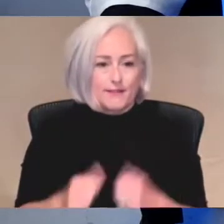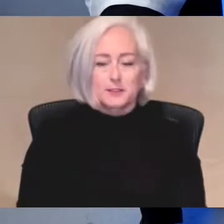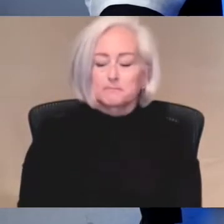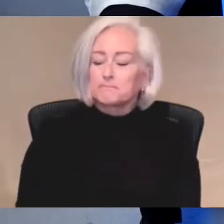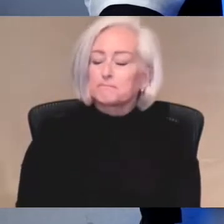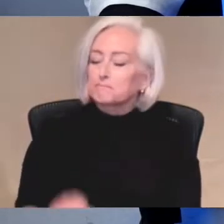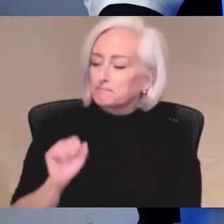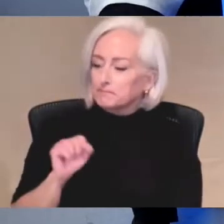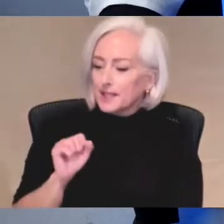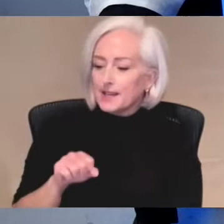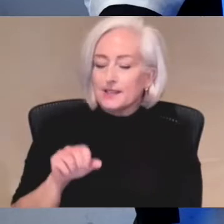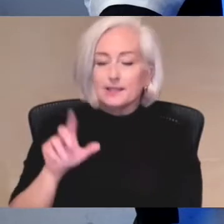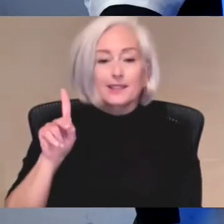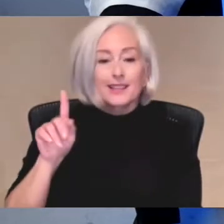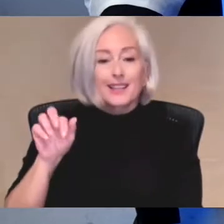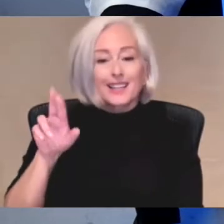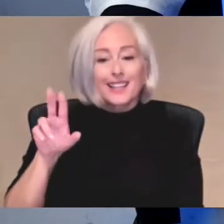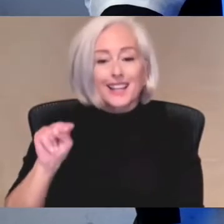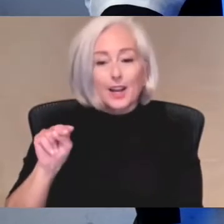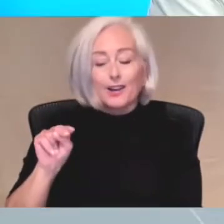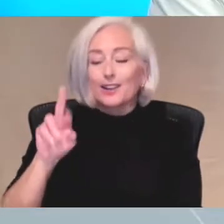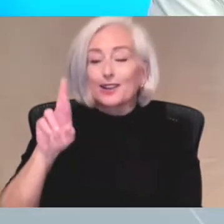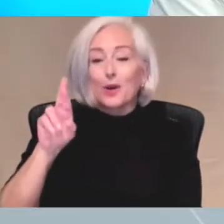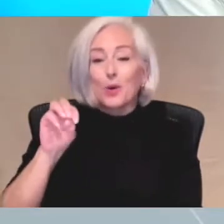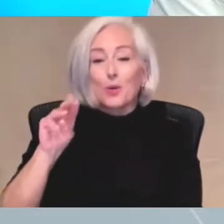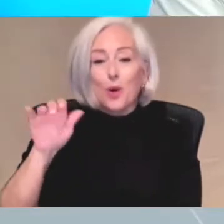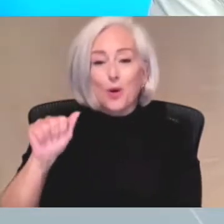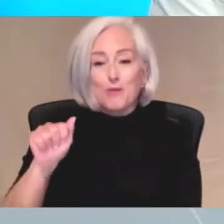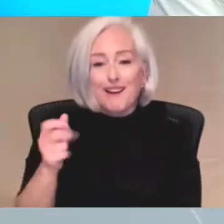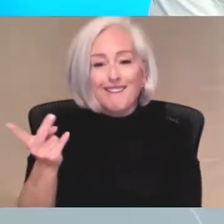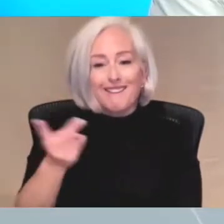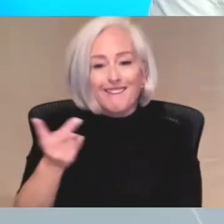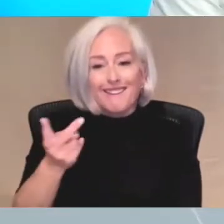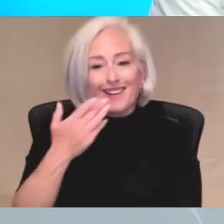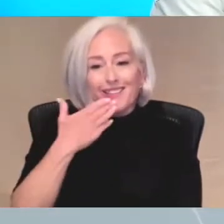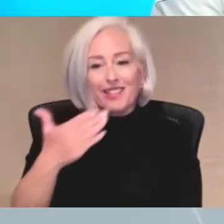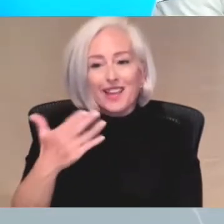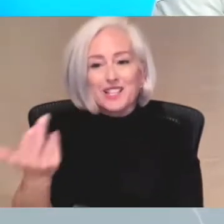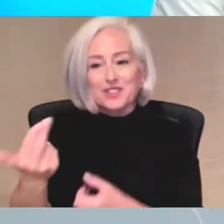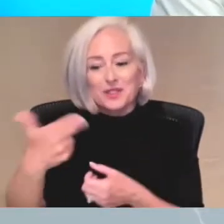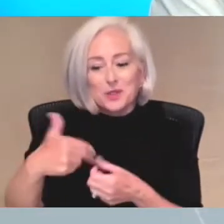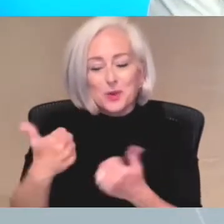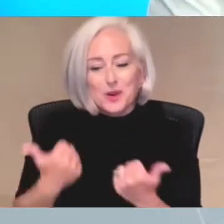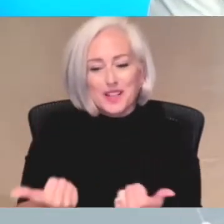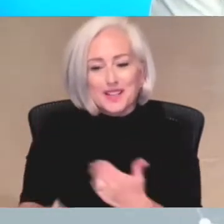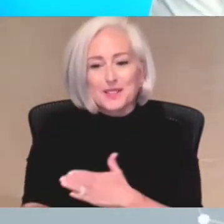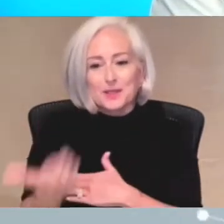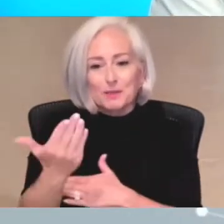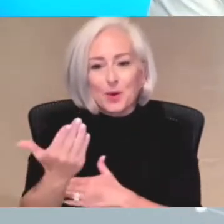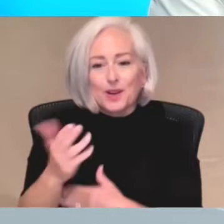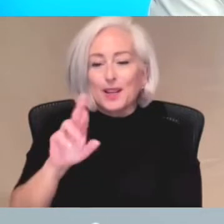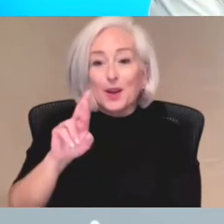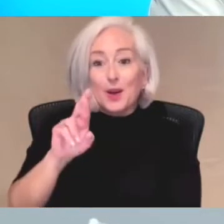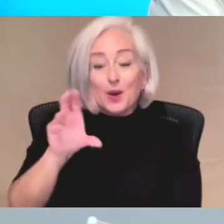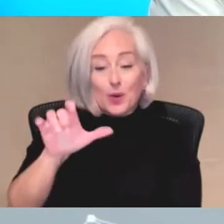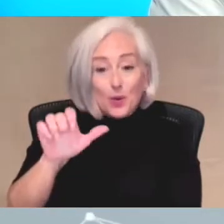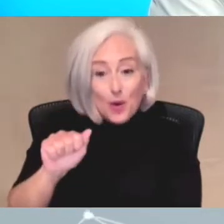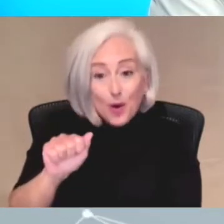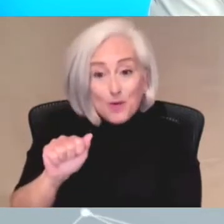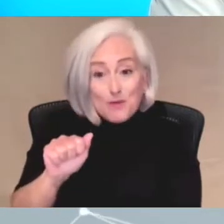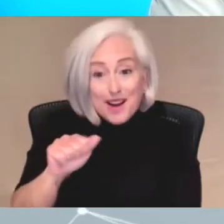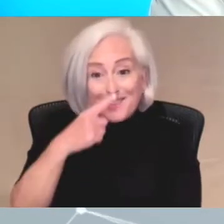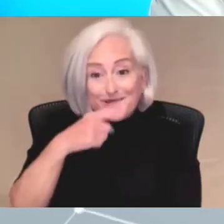Karen and Roma, thank you so much for joining us this morning. And Roma, I want to start with you.